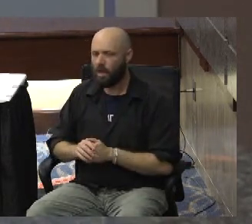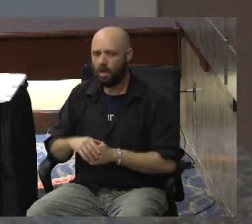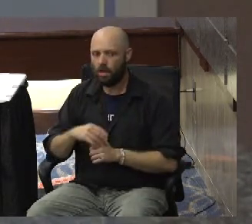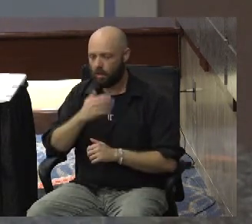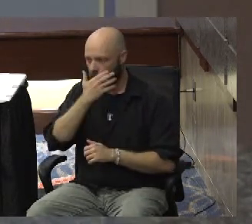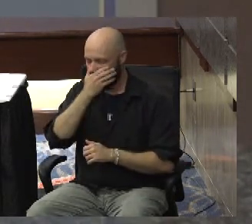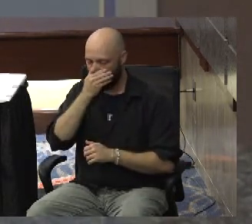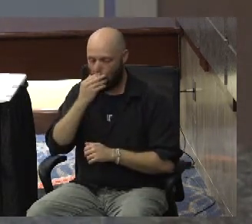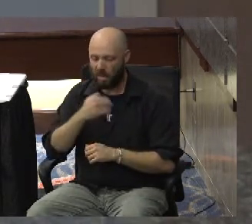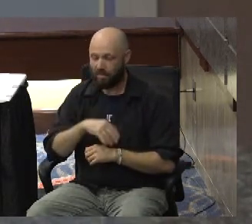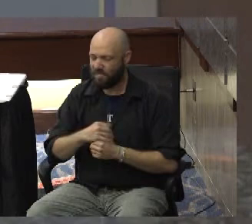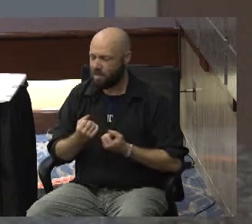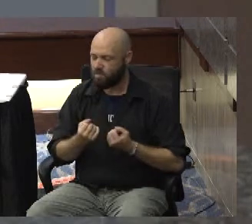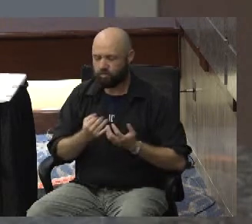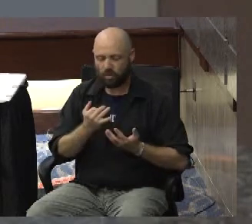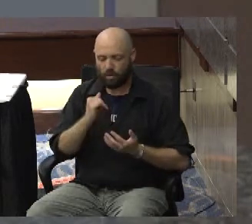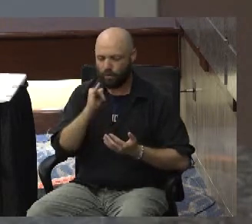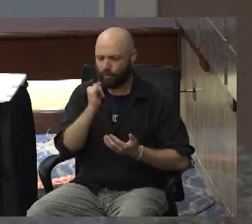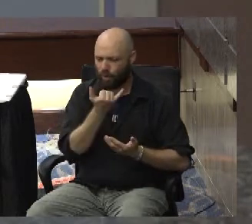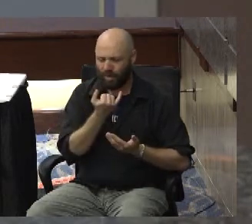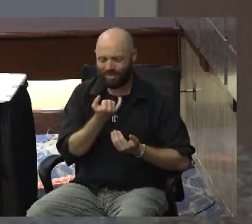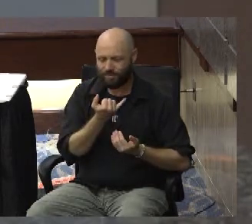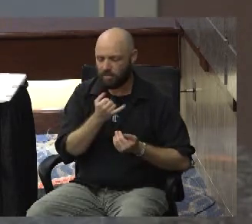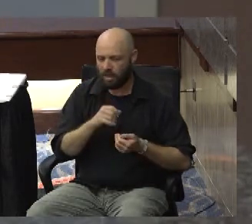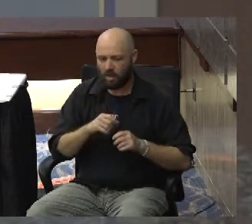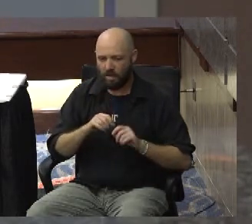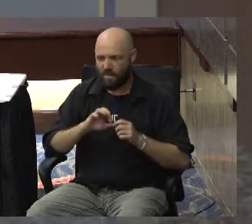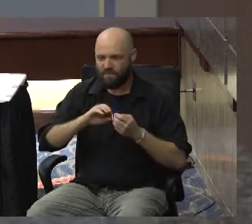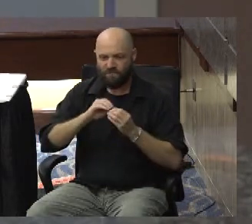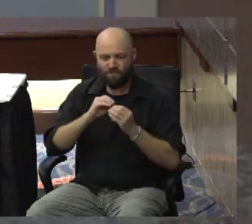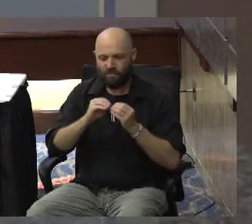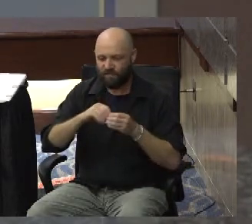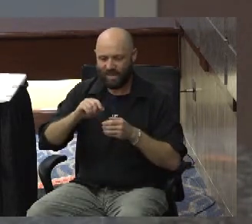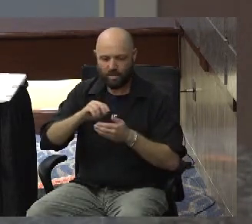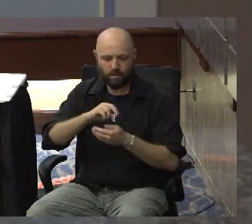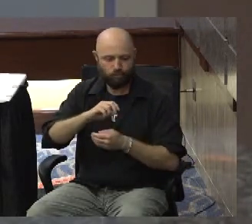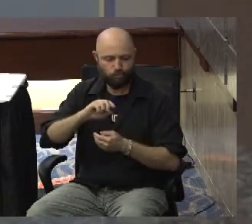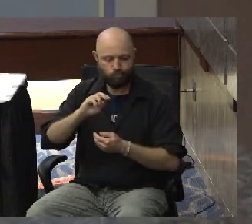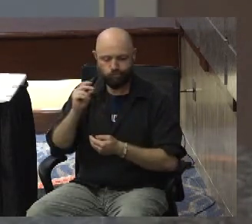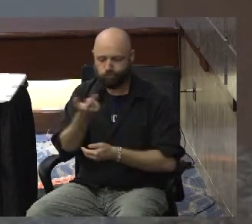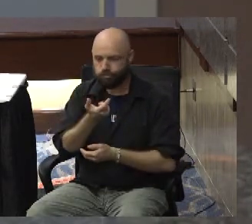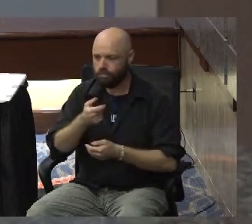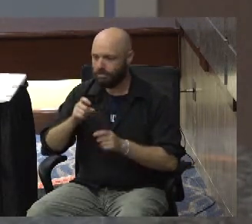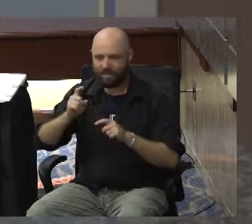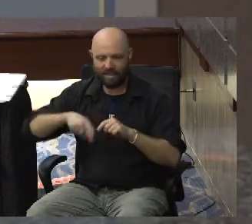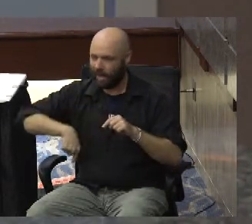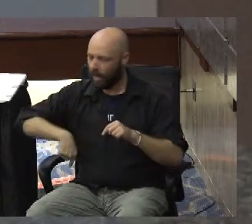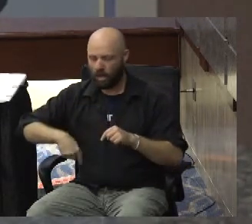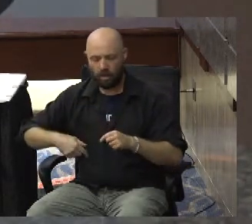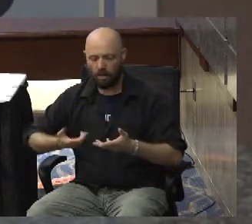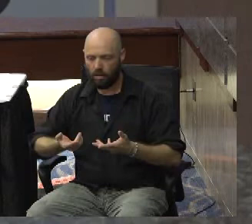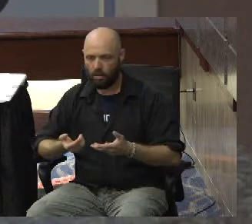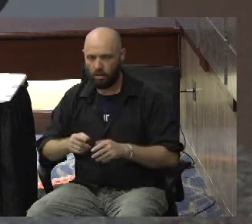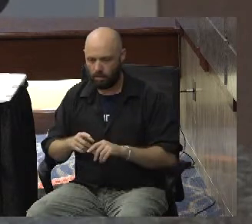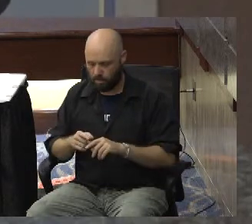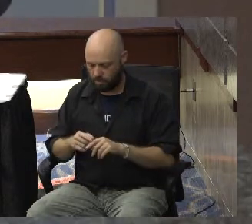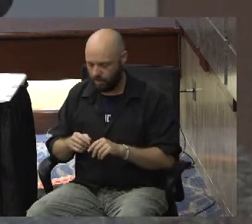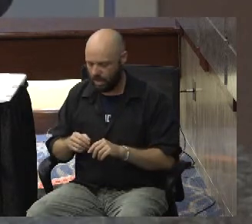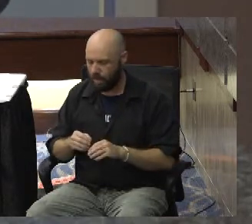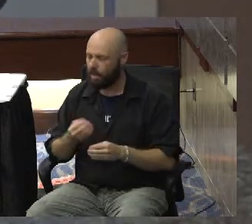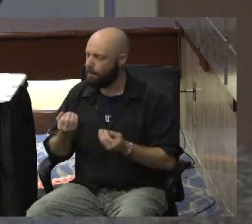righted overnight. We are working diligently to correct